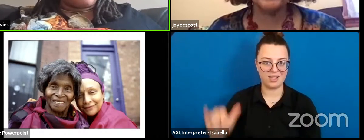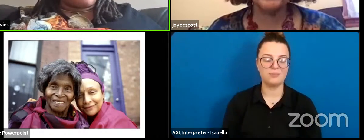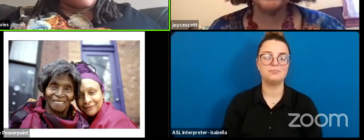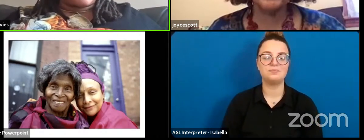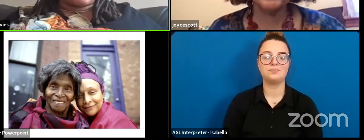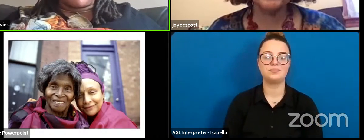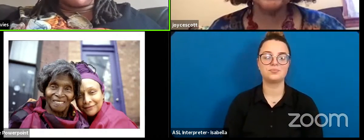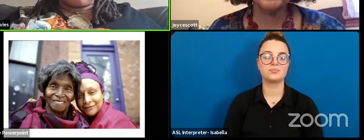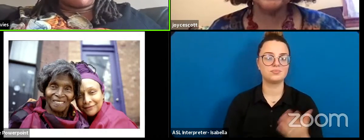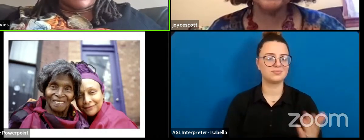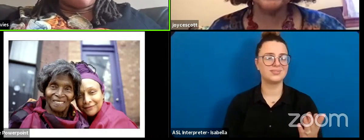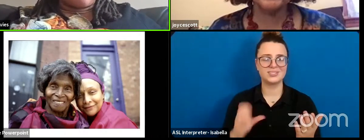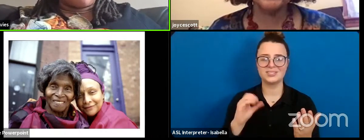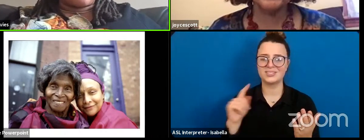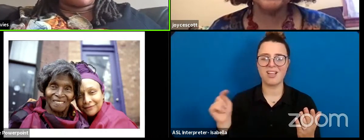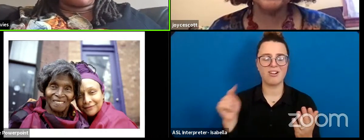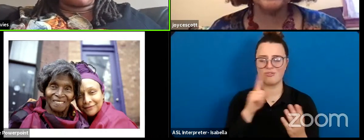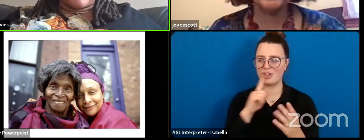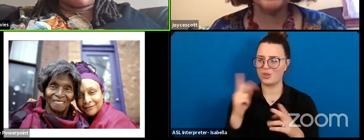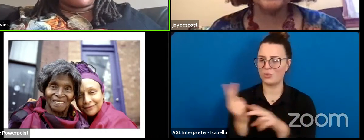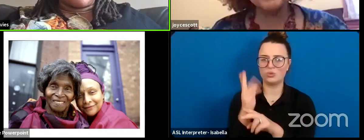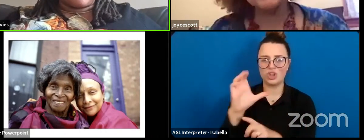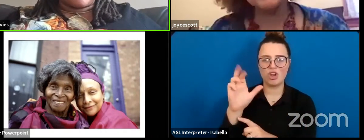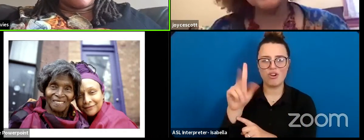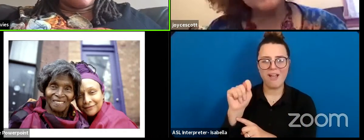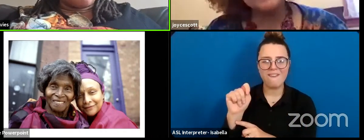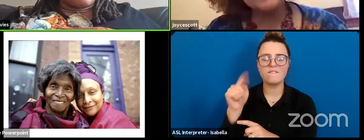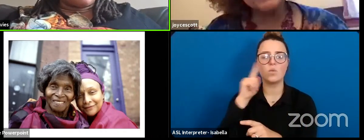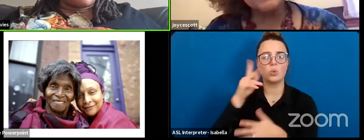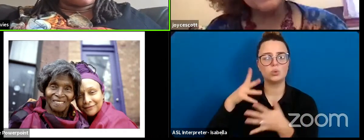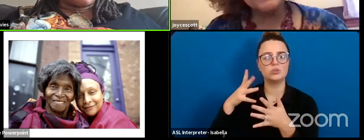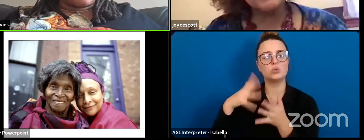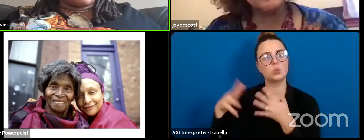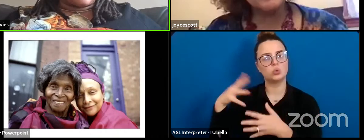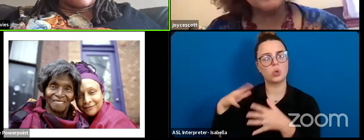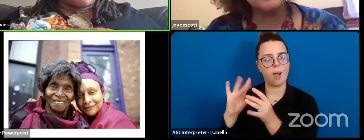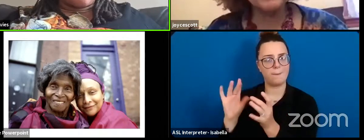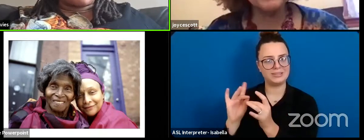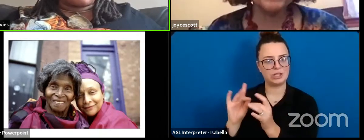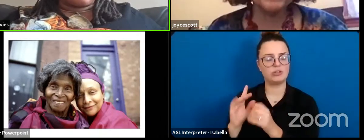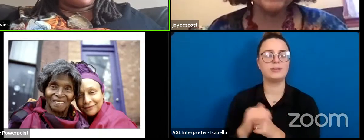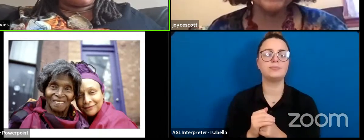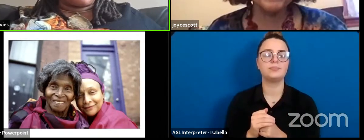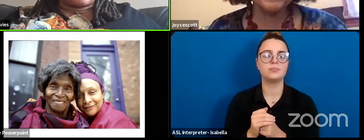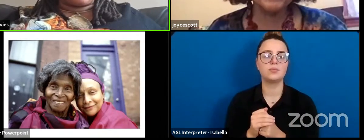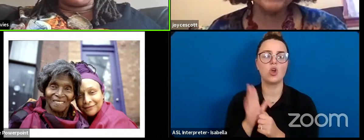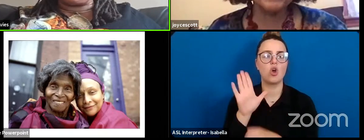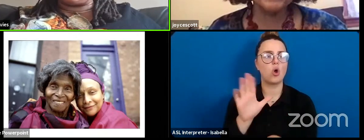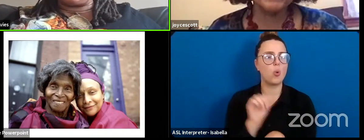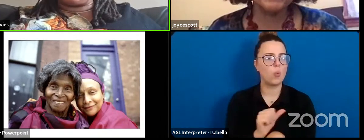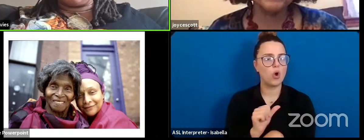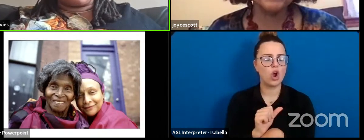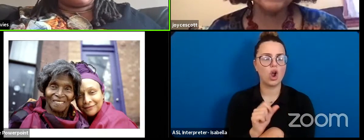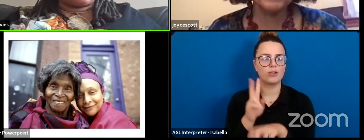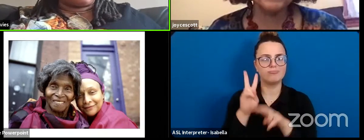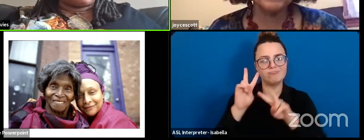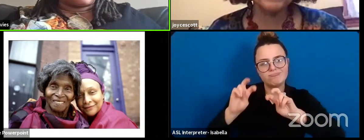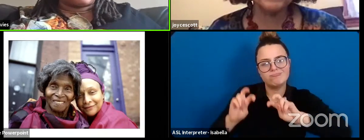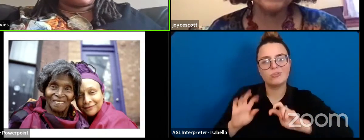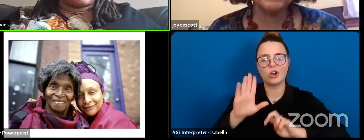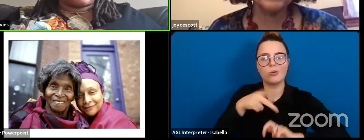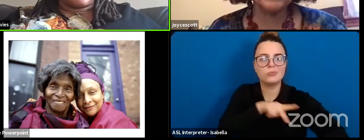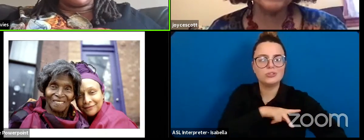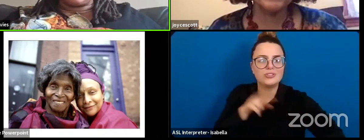craft as a potent and expressive platform for social commentary. Many works investigate her personal history as well as social and